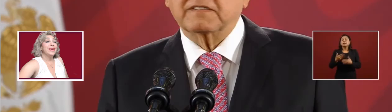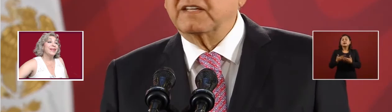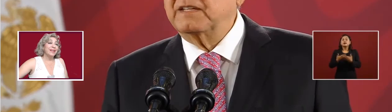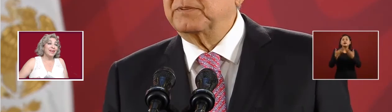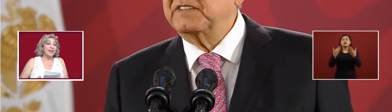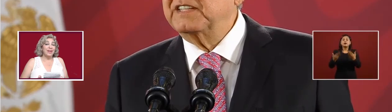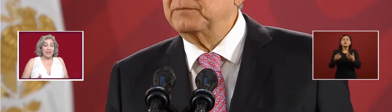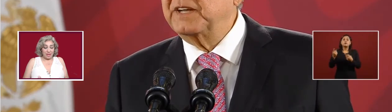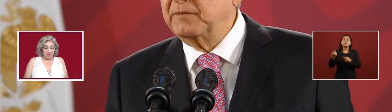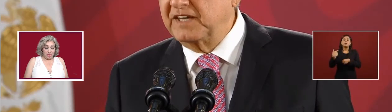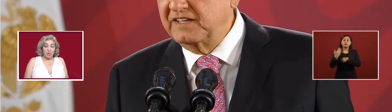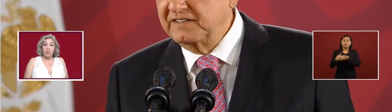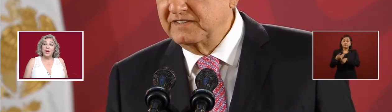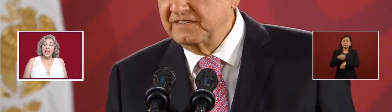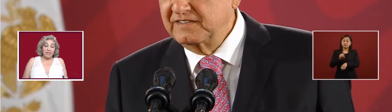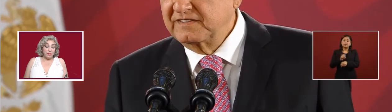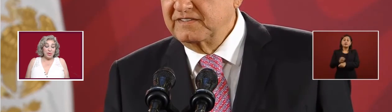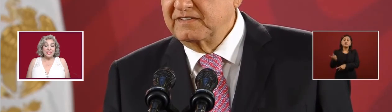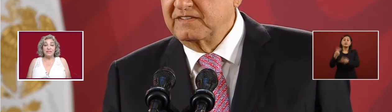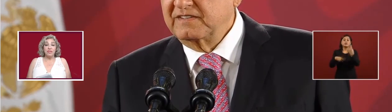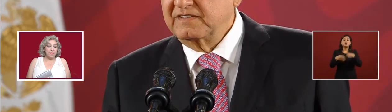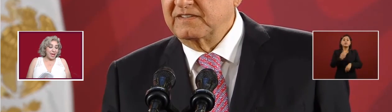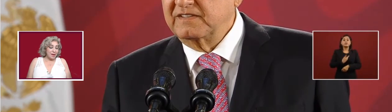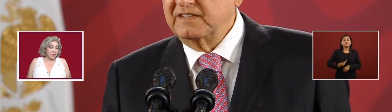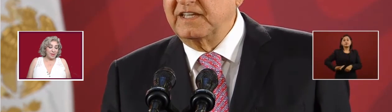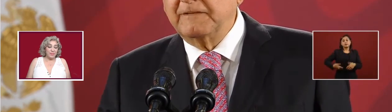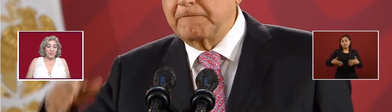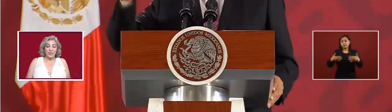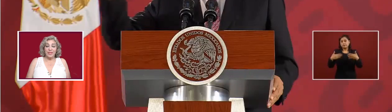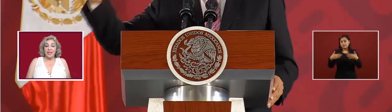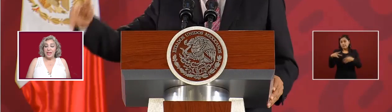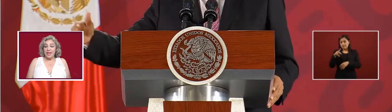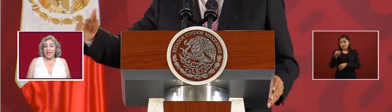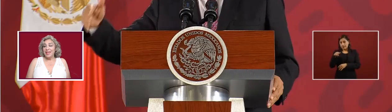this week, we're going to have the president from Panama.